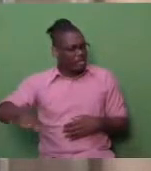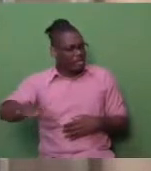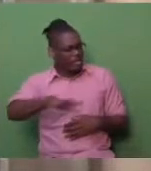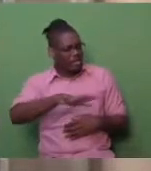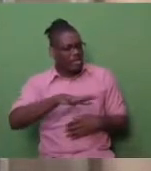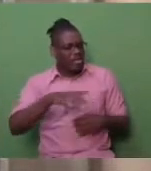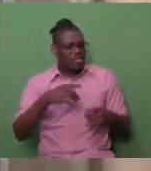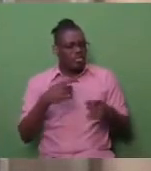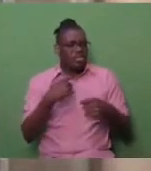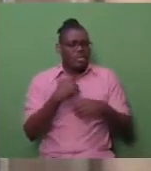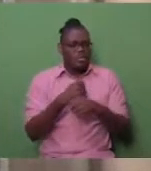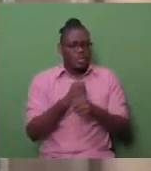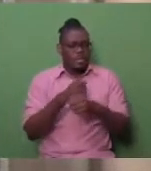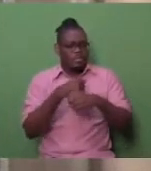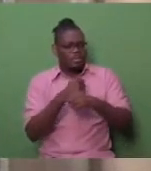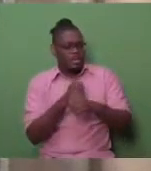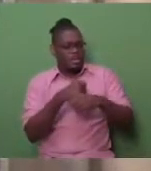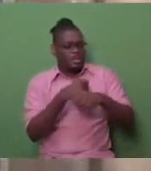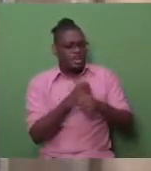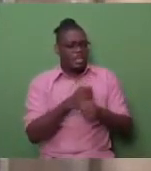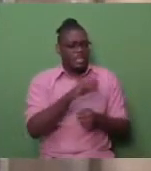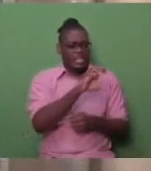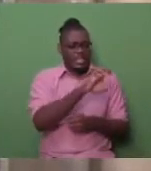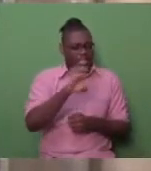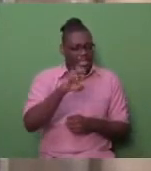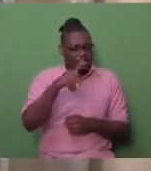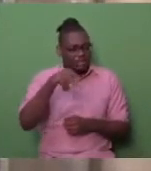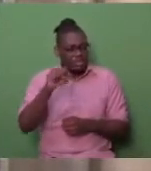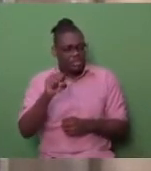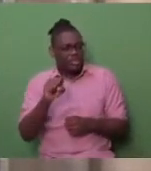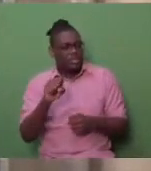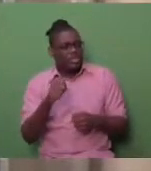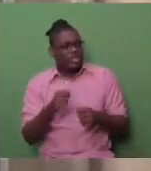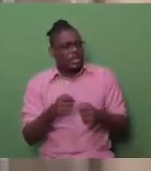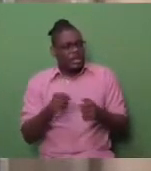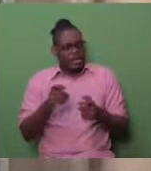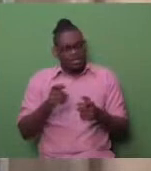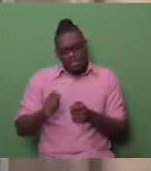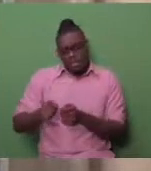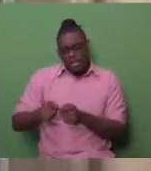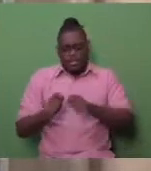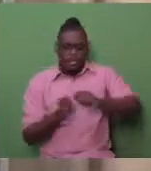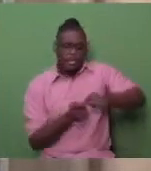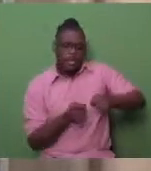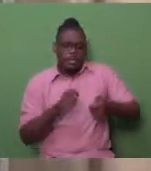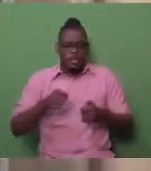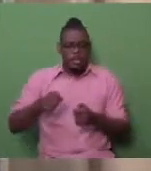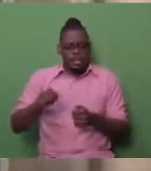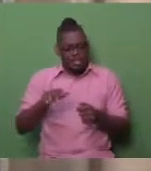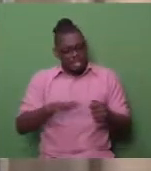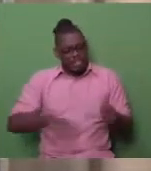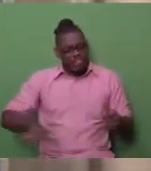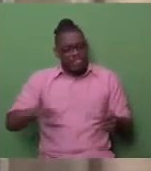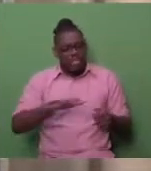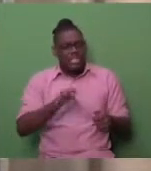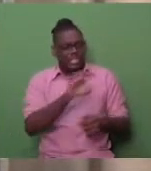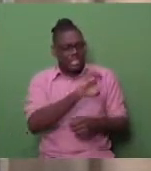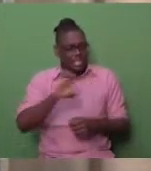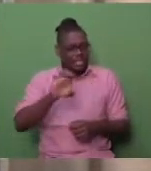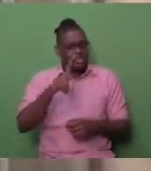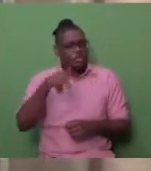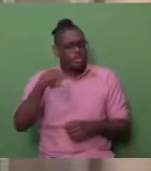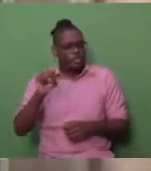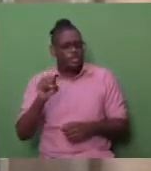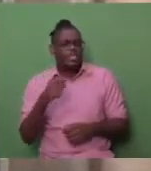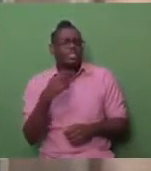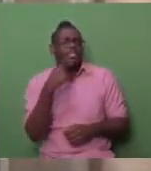Pan Manufacturing Facility. And you know, I've mentioned this before, and a member for Lavantil, Minister Hines, got up and said,